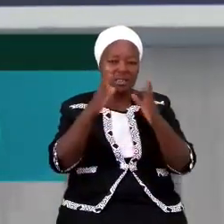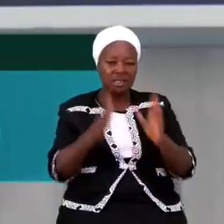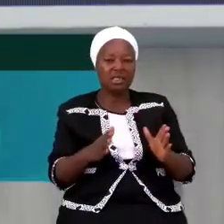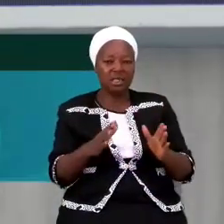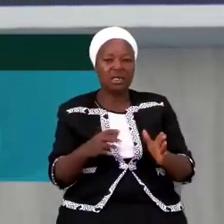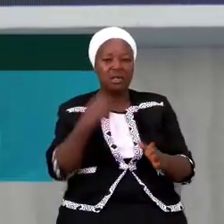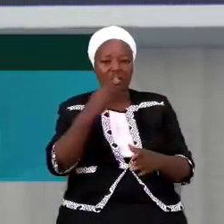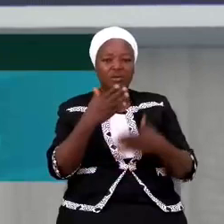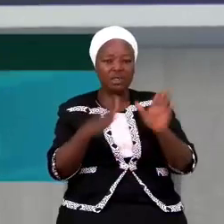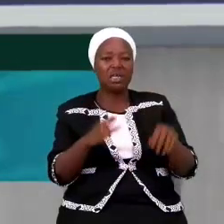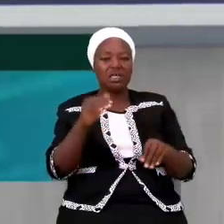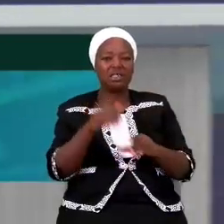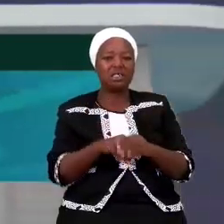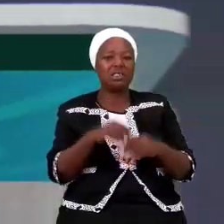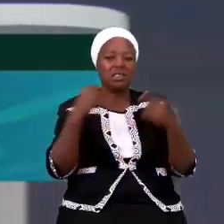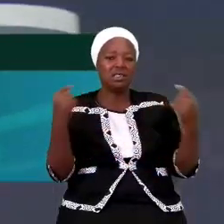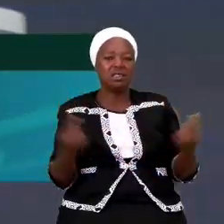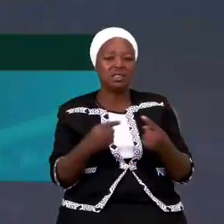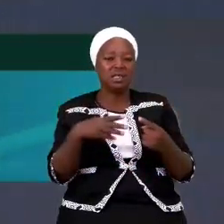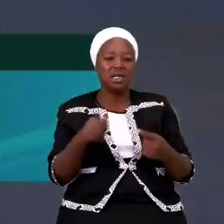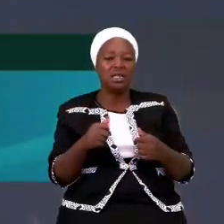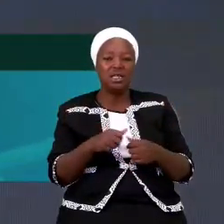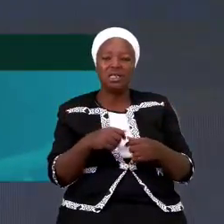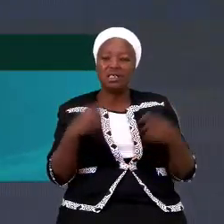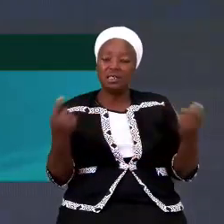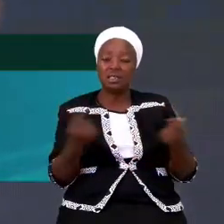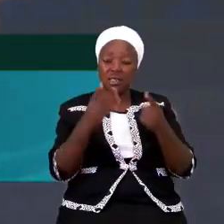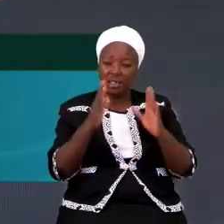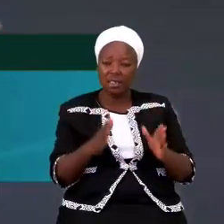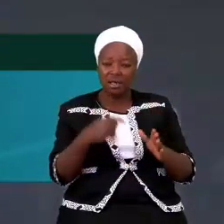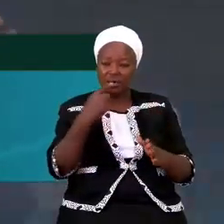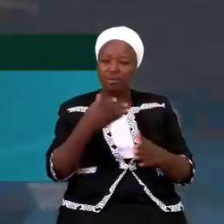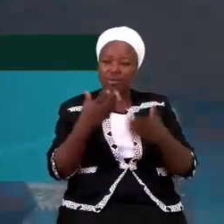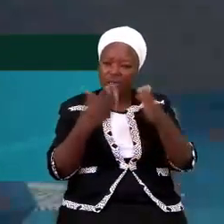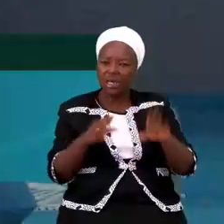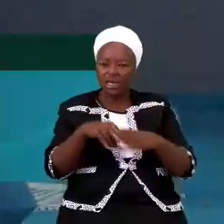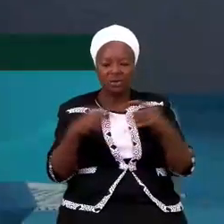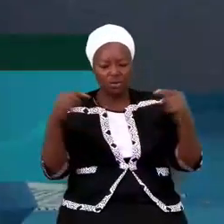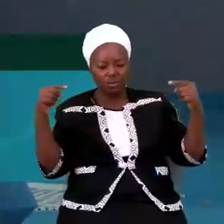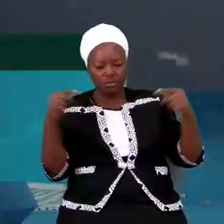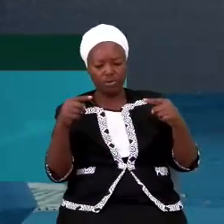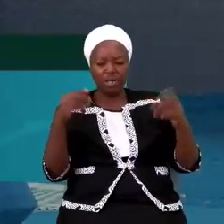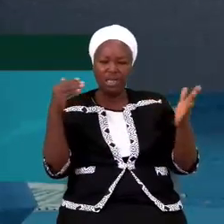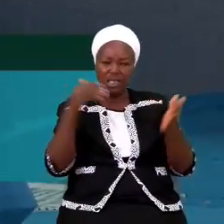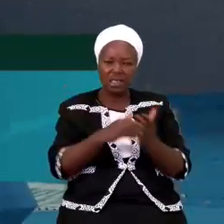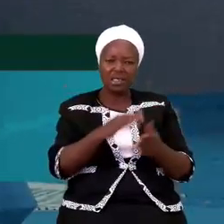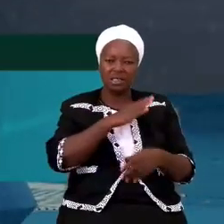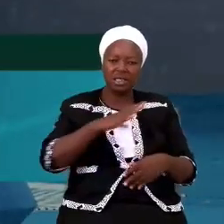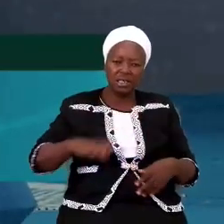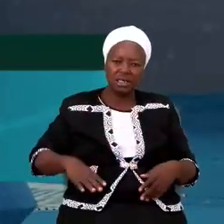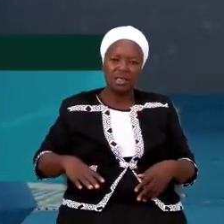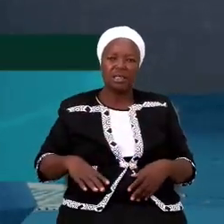opposition against Christ, he has a place. And that's where his unfavorable reward on the